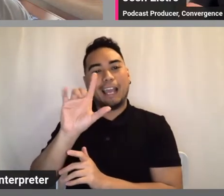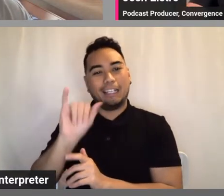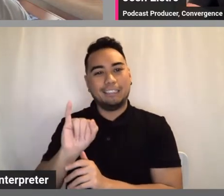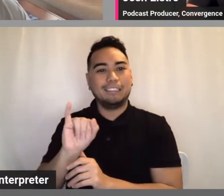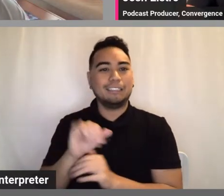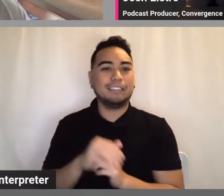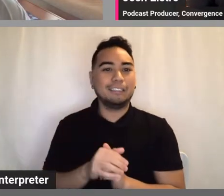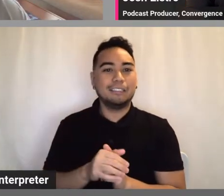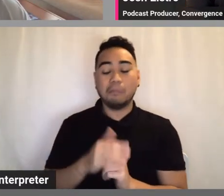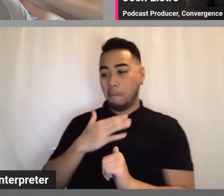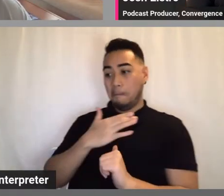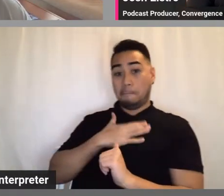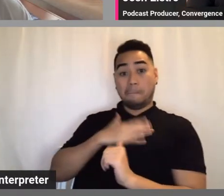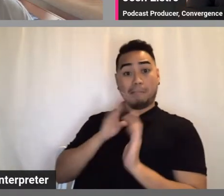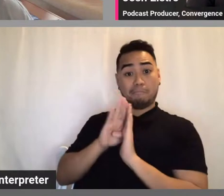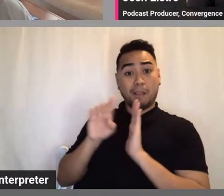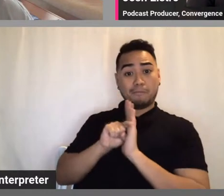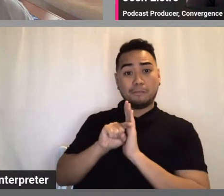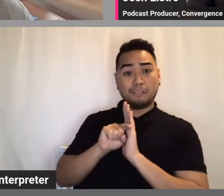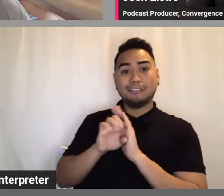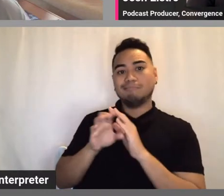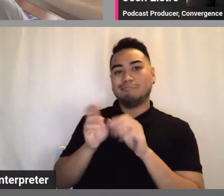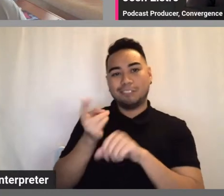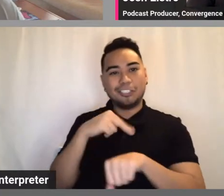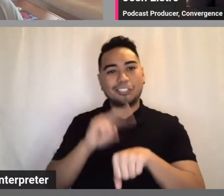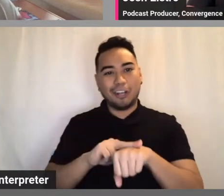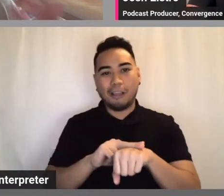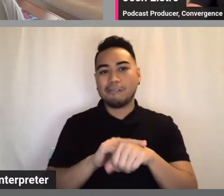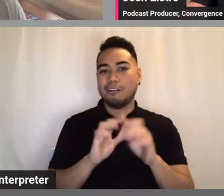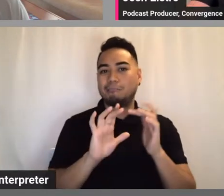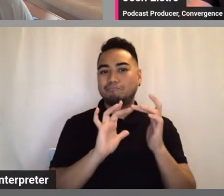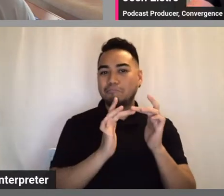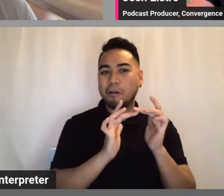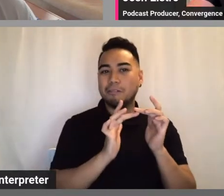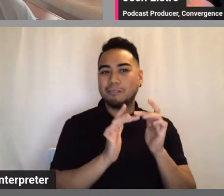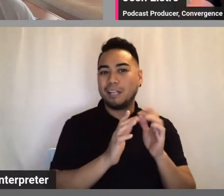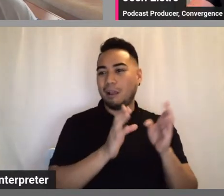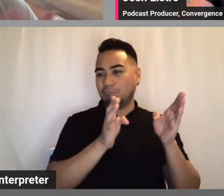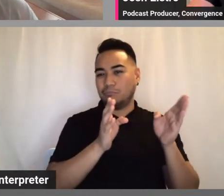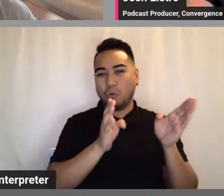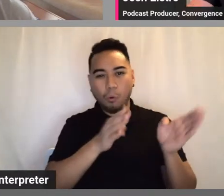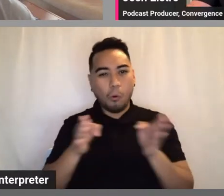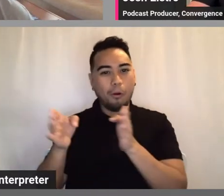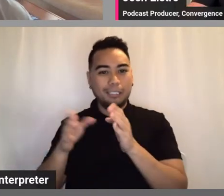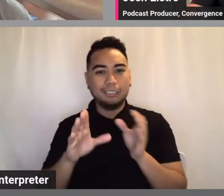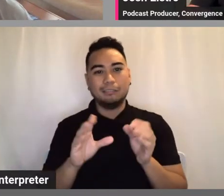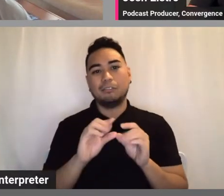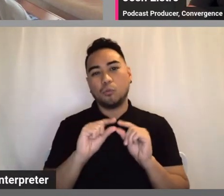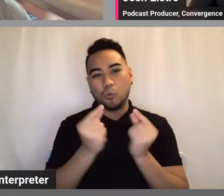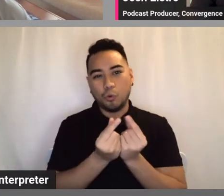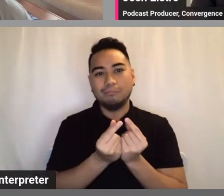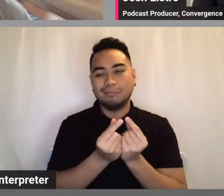like a national online organizing group, this is very different. And it's also very